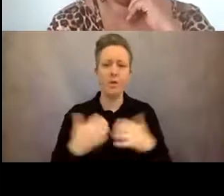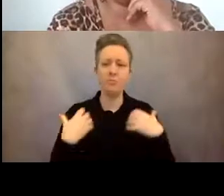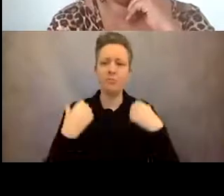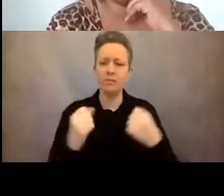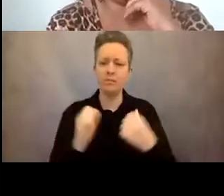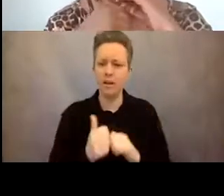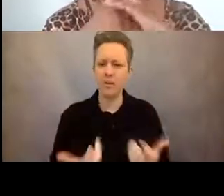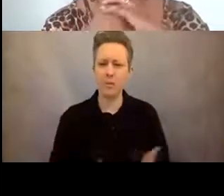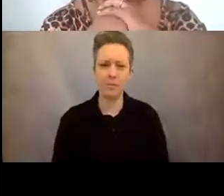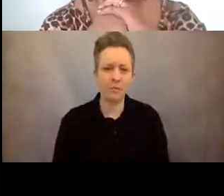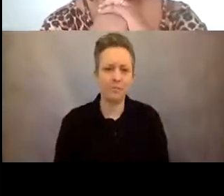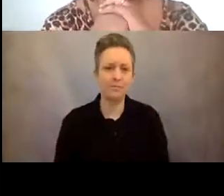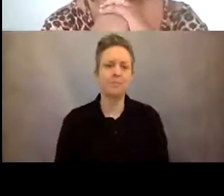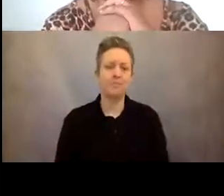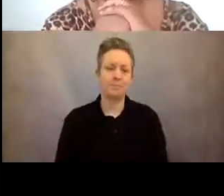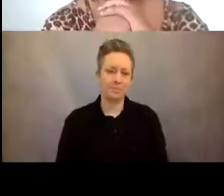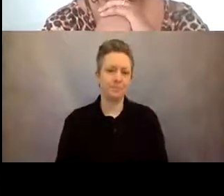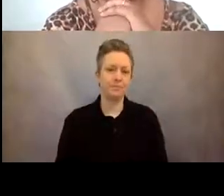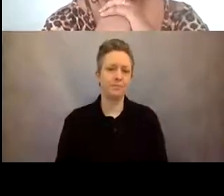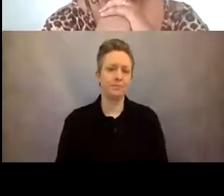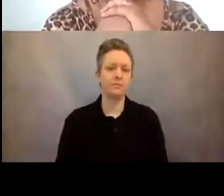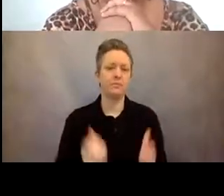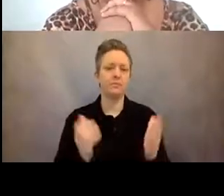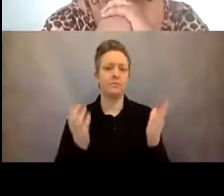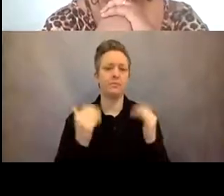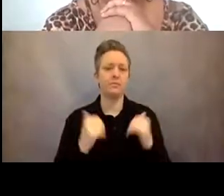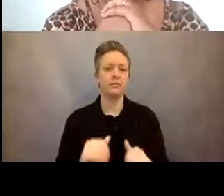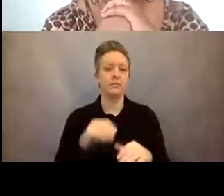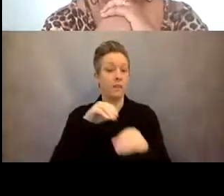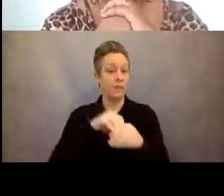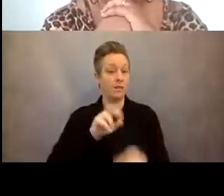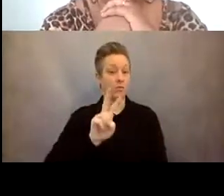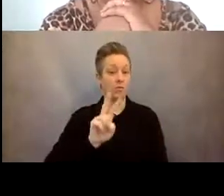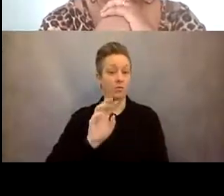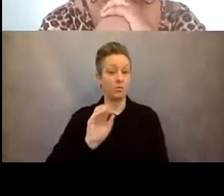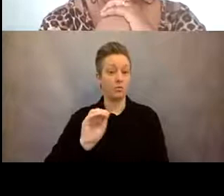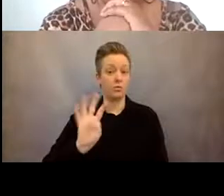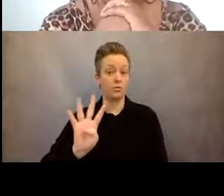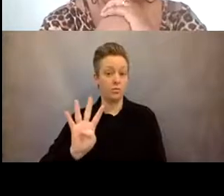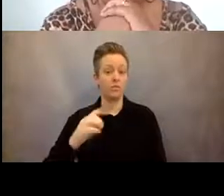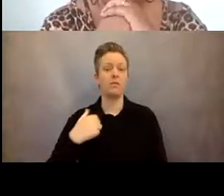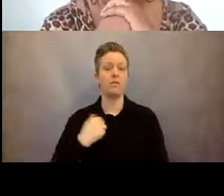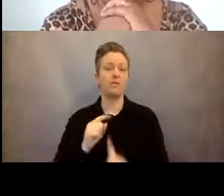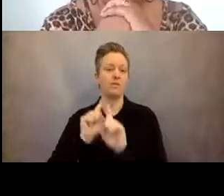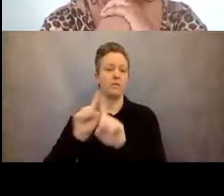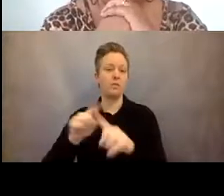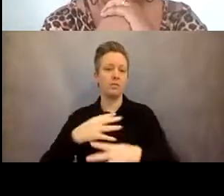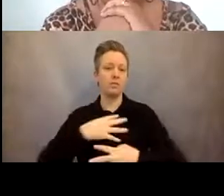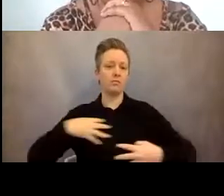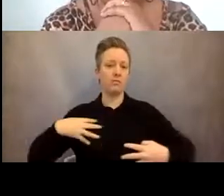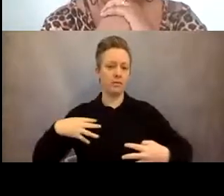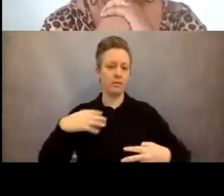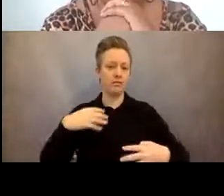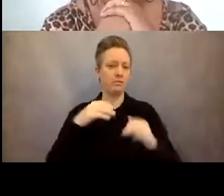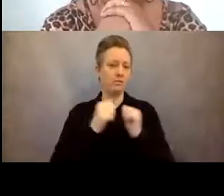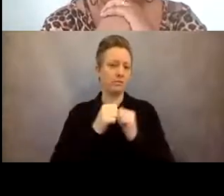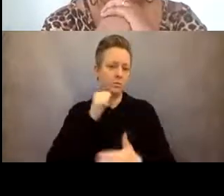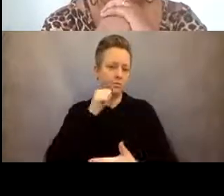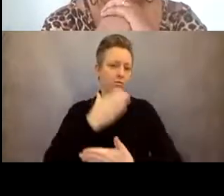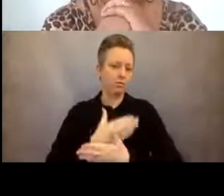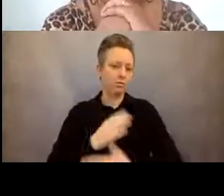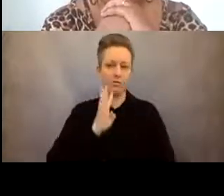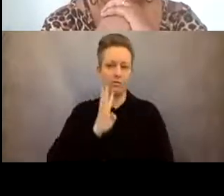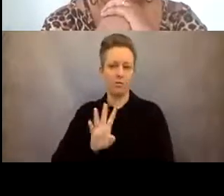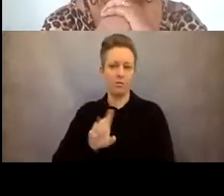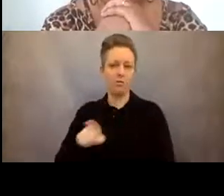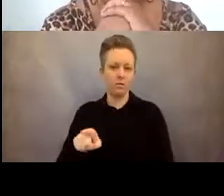2004, I was in prison with my daughter, and I was terrified I was about to lose another baby. I didn't know how I was going to do that. And they